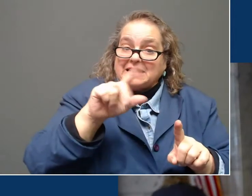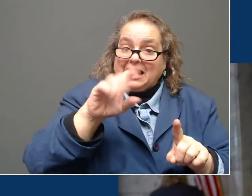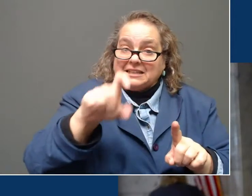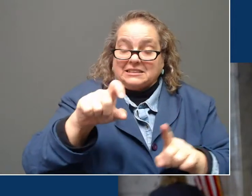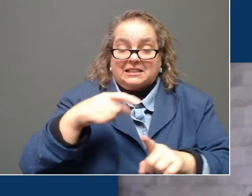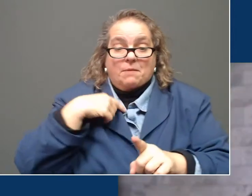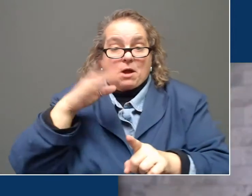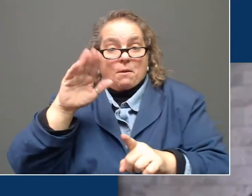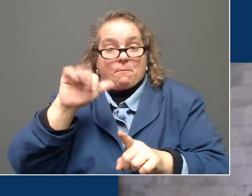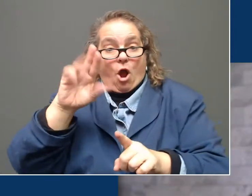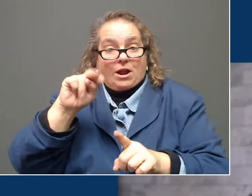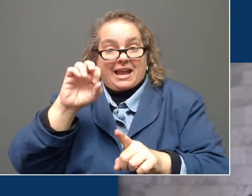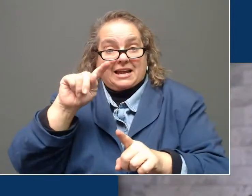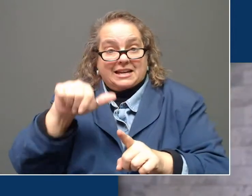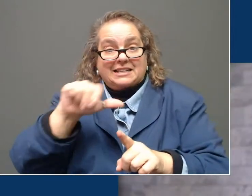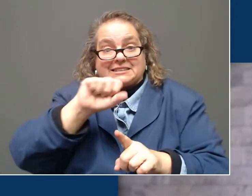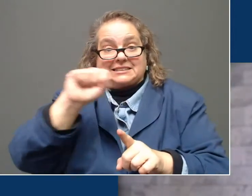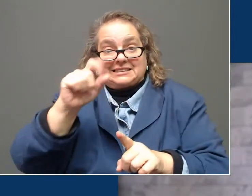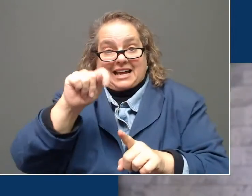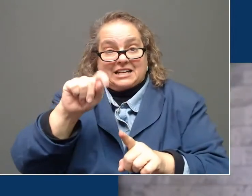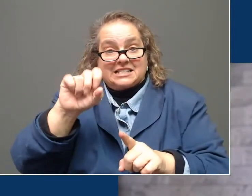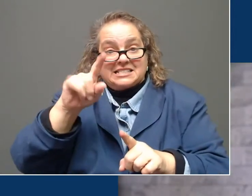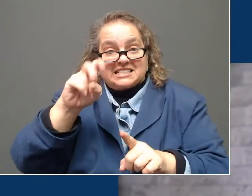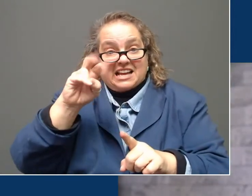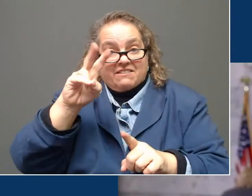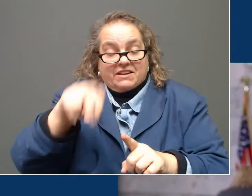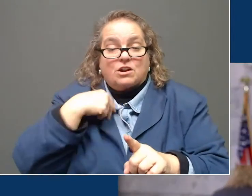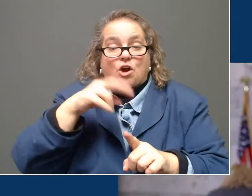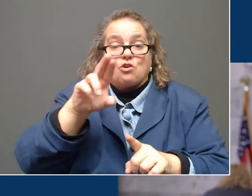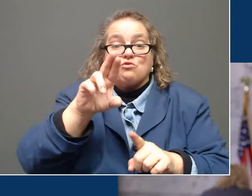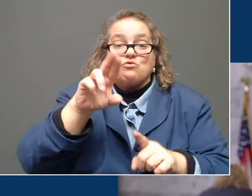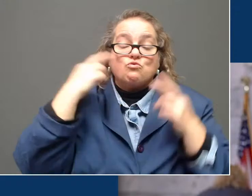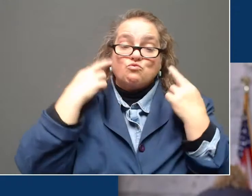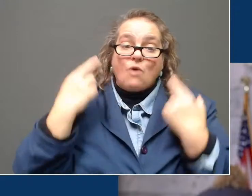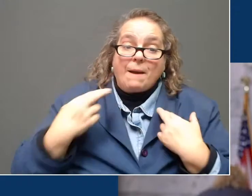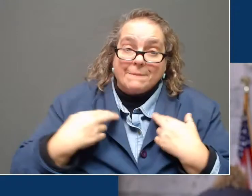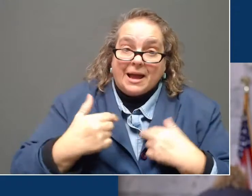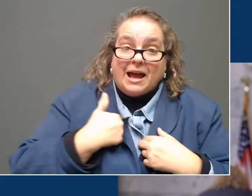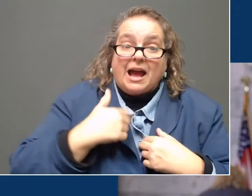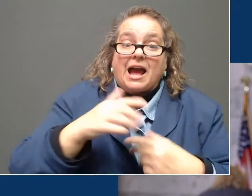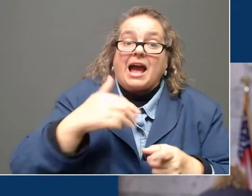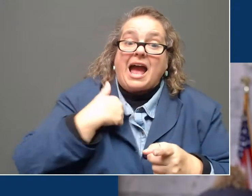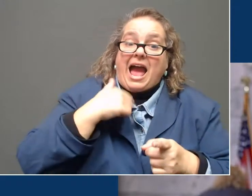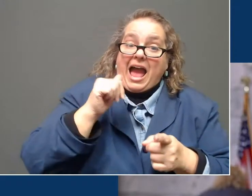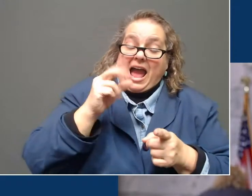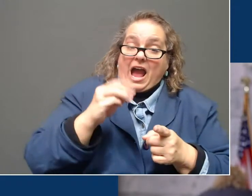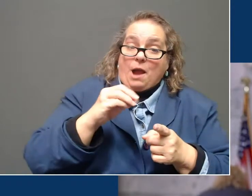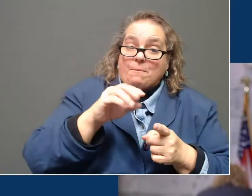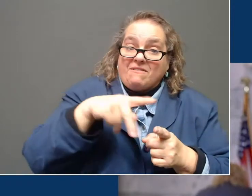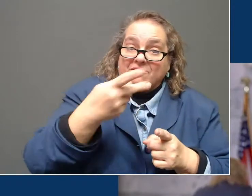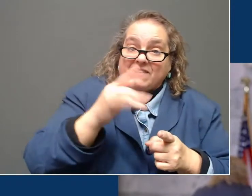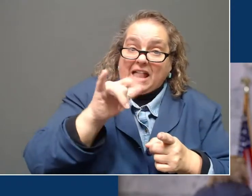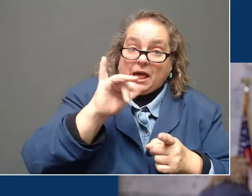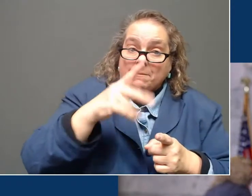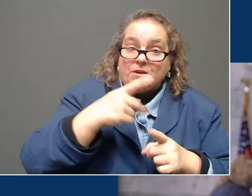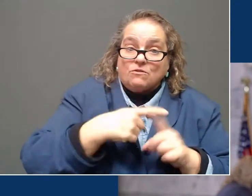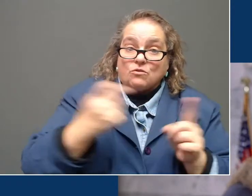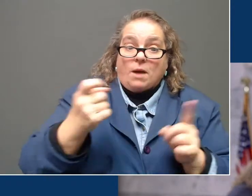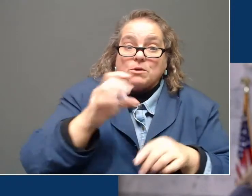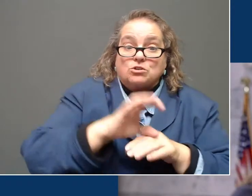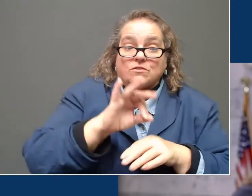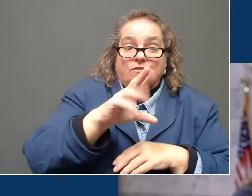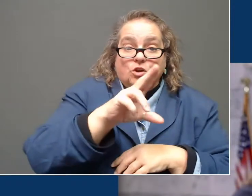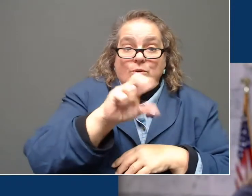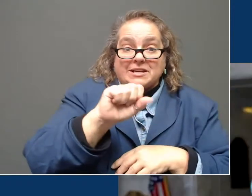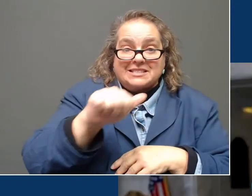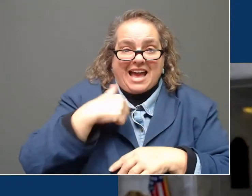people who have also dedicated their lives to service, stepping up and wanting to show people that it's safe. James